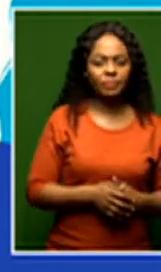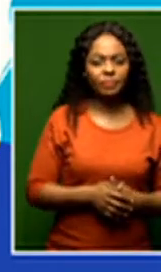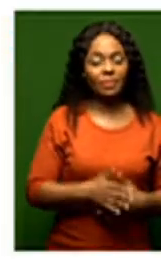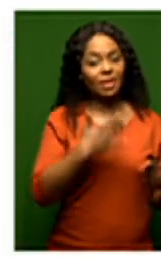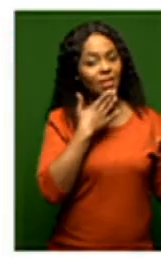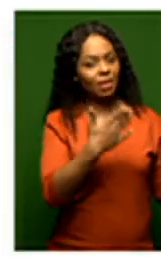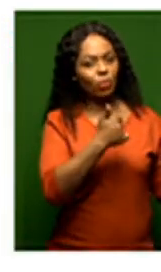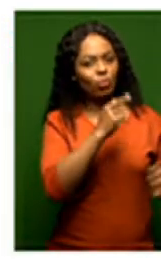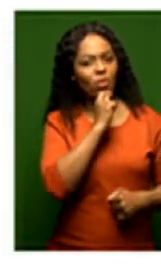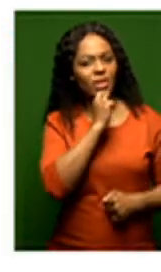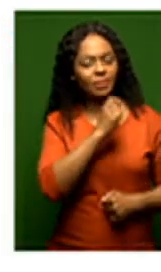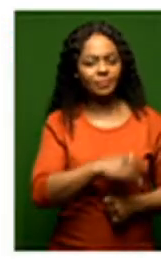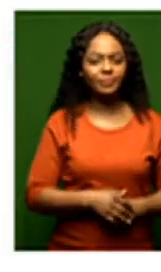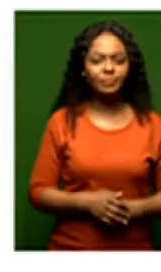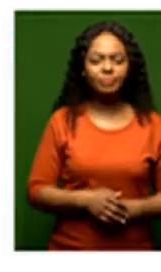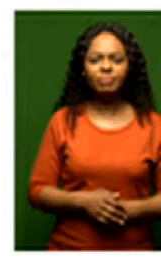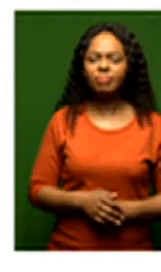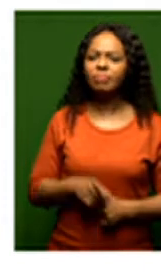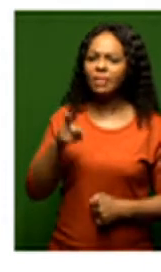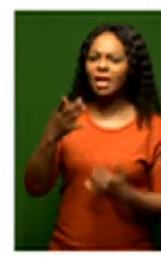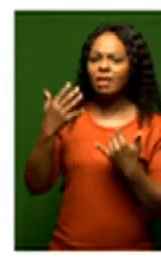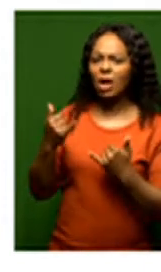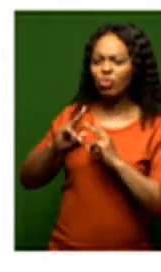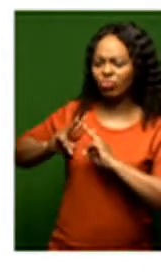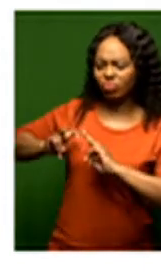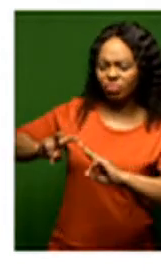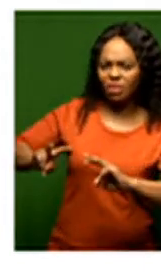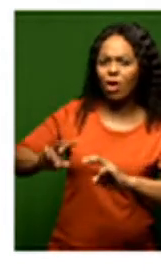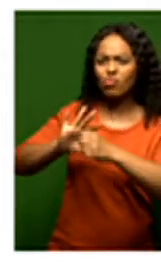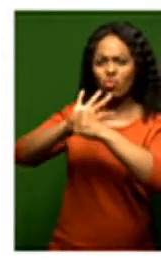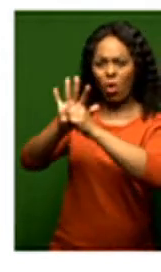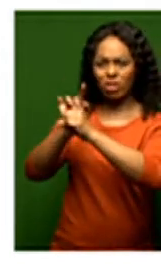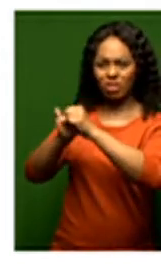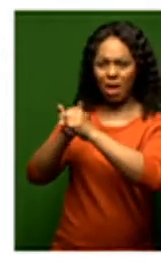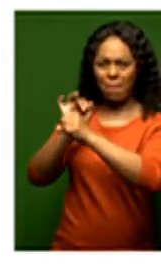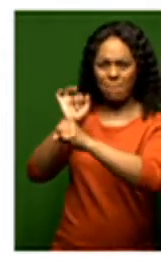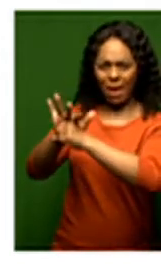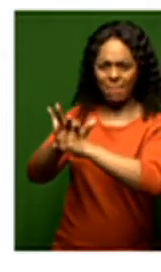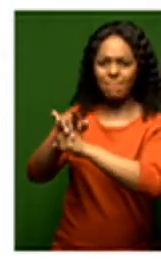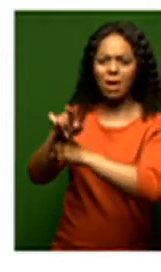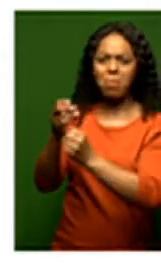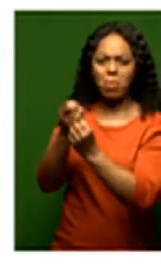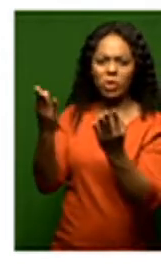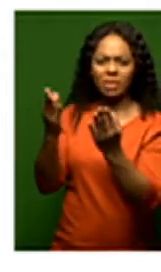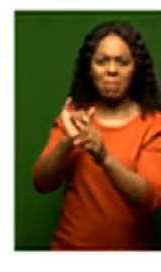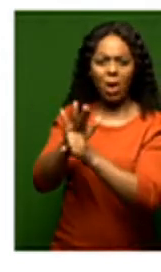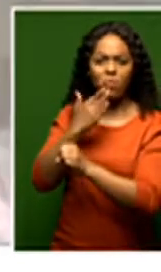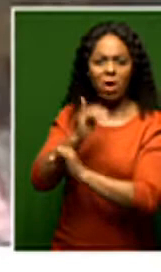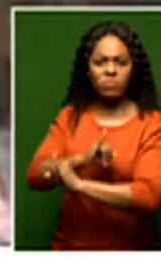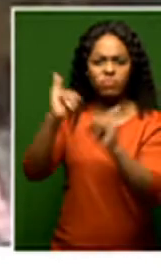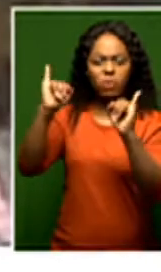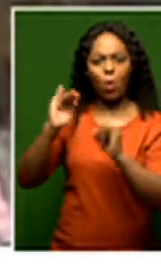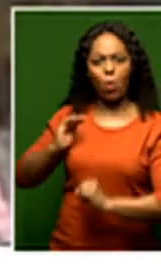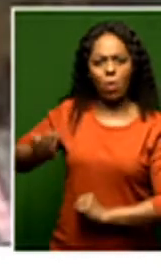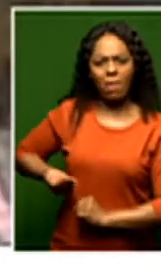Thank you. Good morning. Research shows that the COVID-19 pandemic has disproportionately affected women. Just tell us more about this